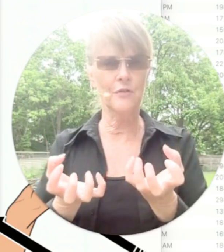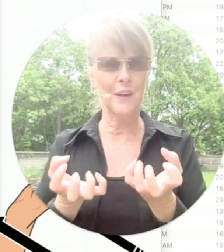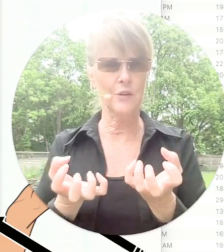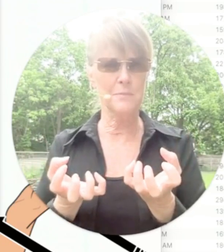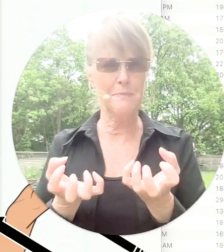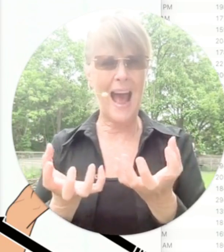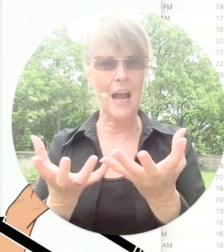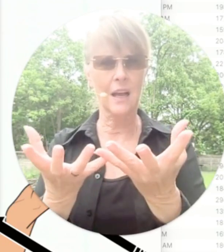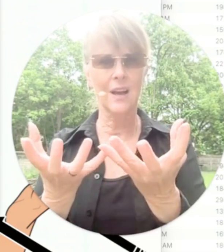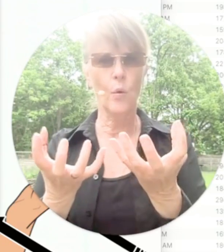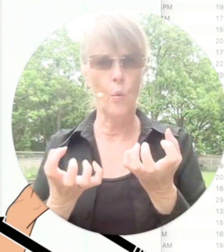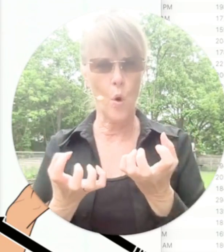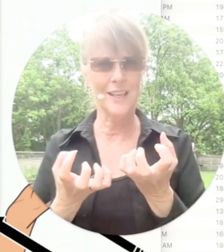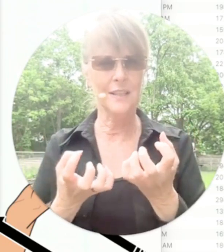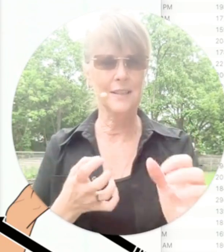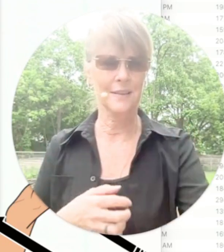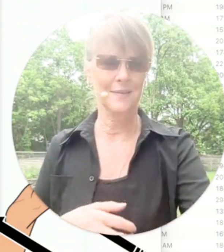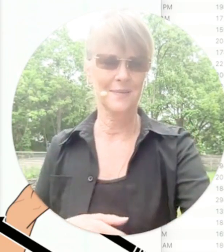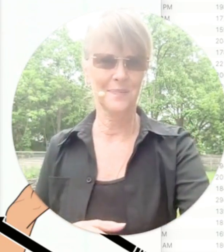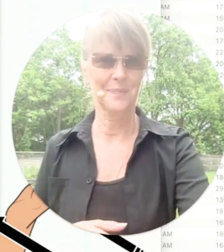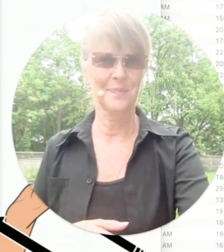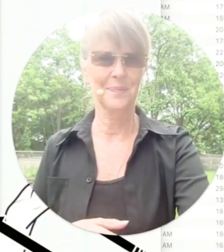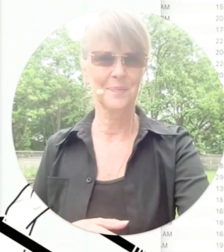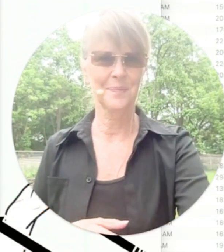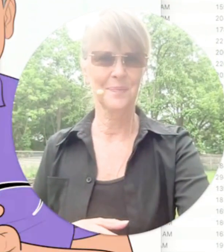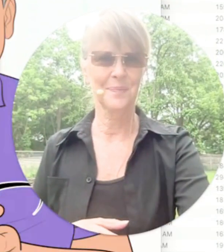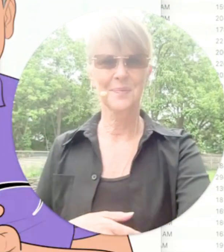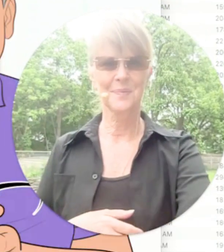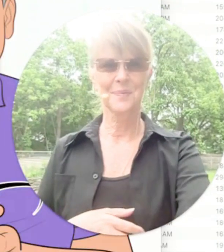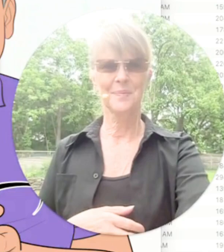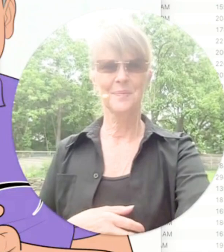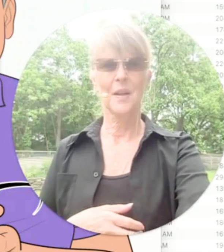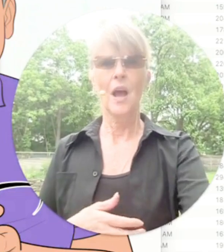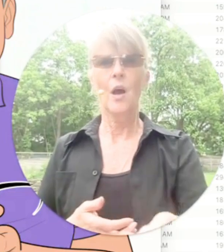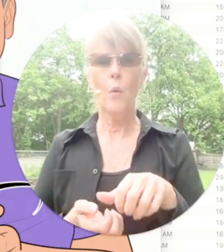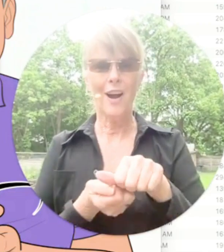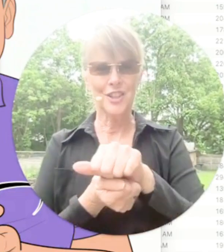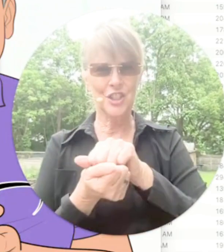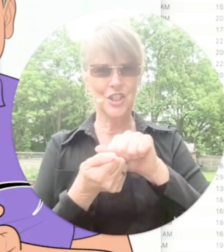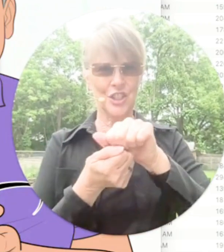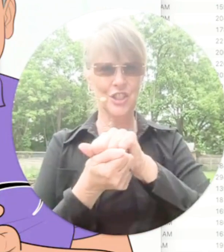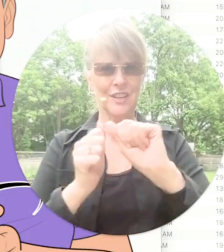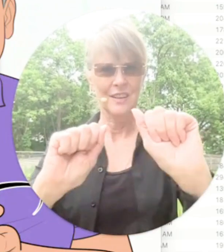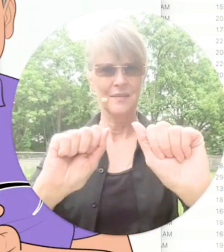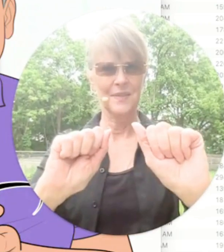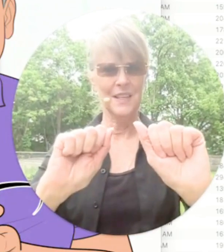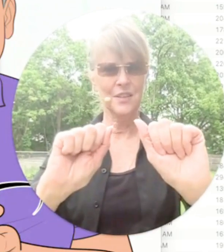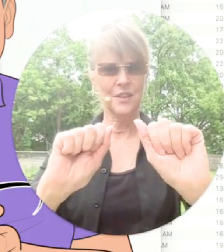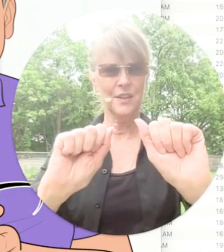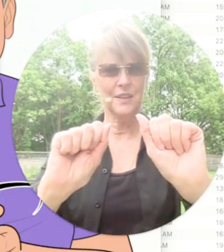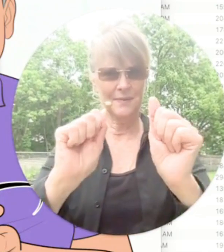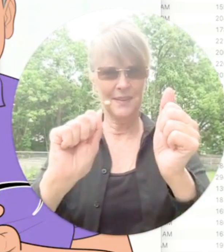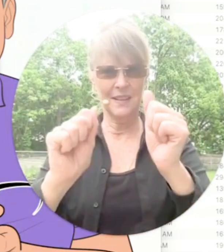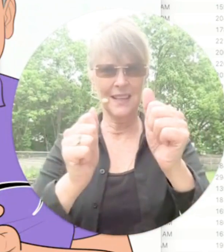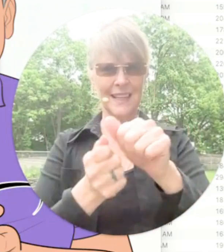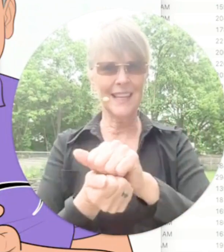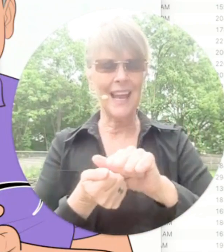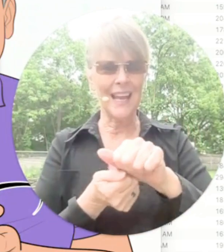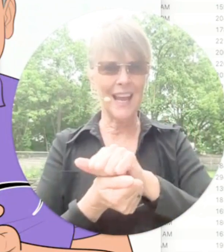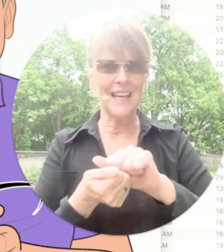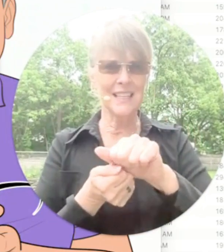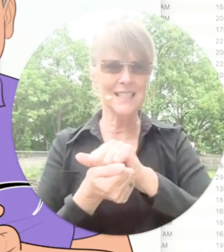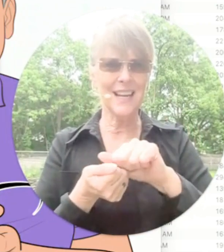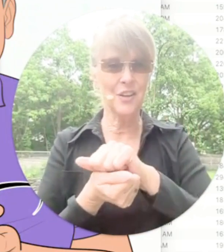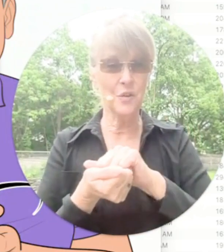your fingers back. Want. Wash. These are like the